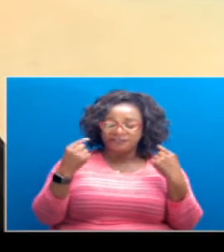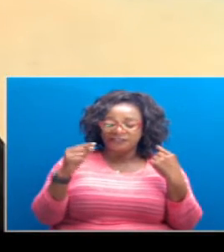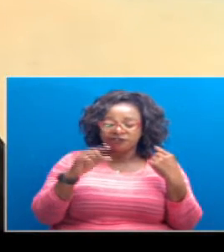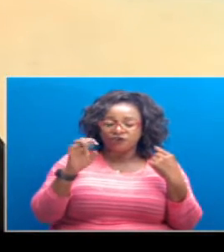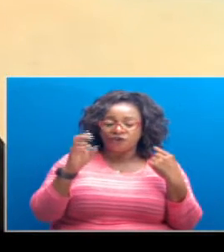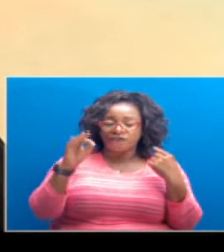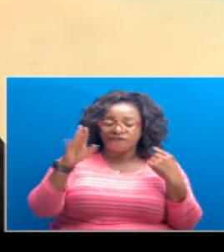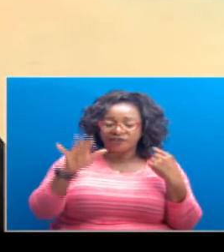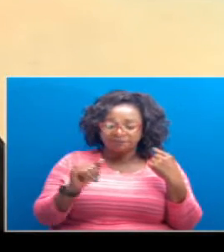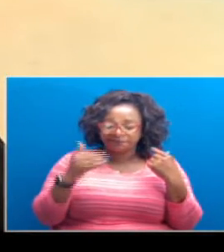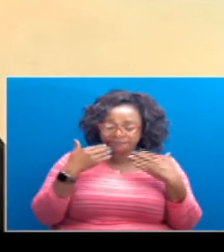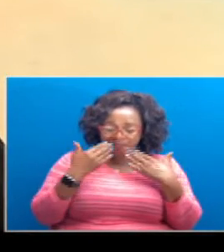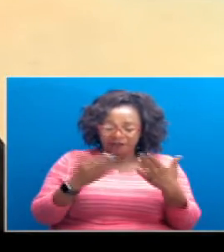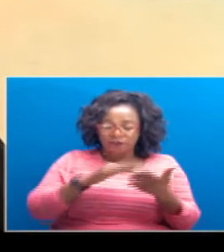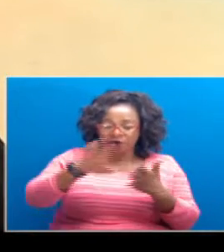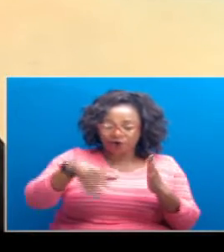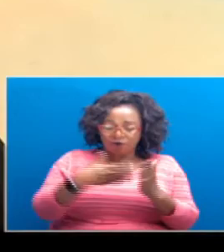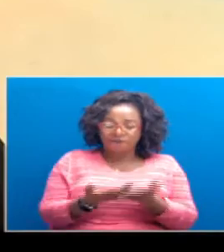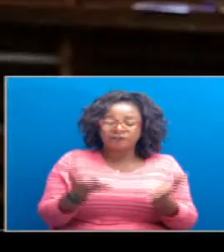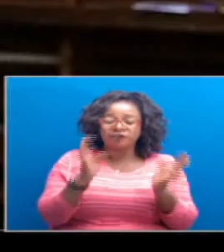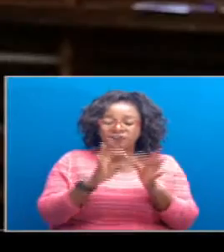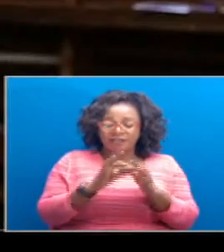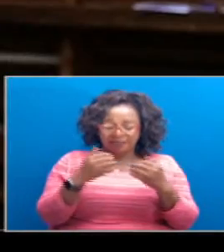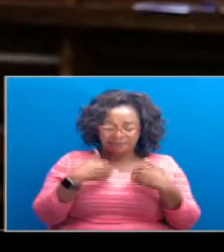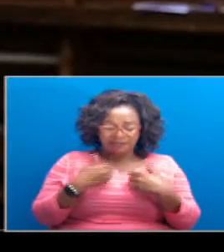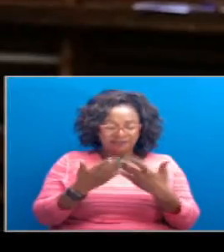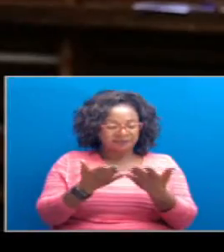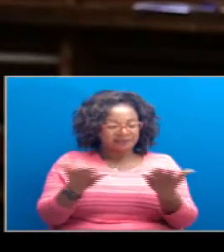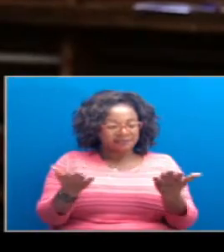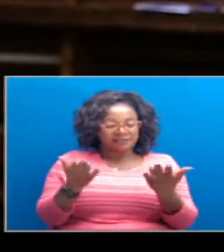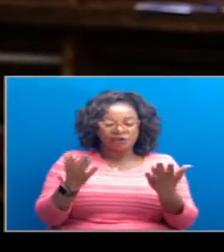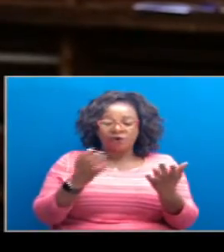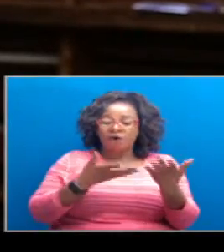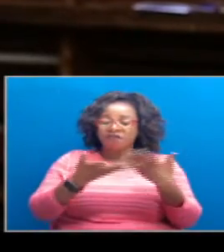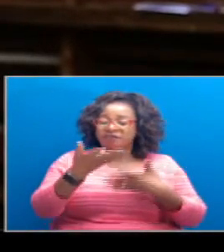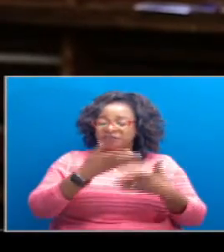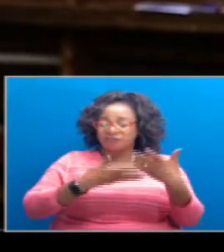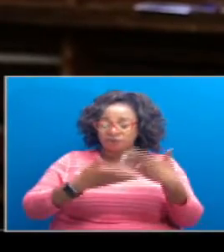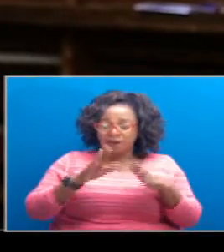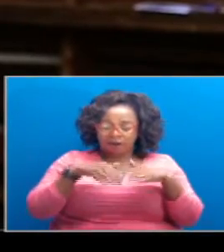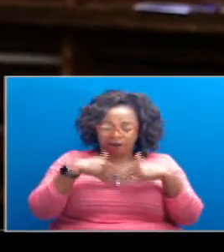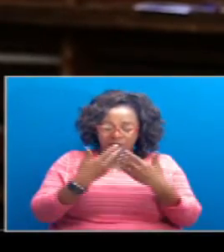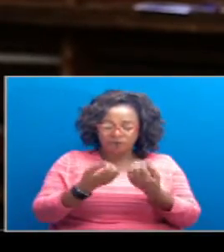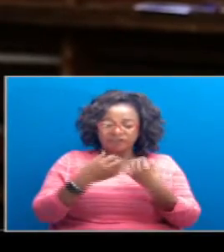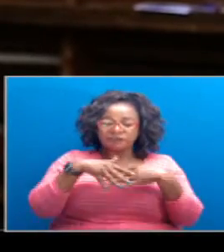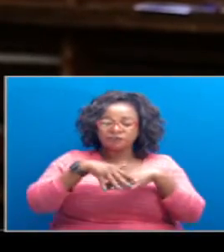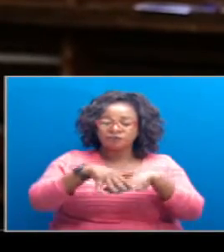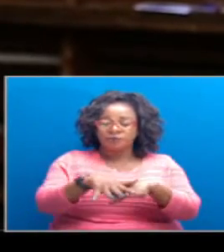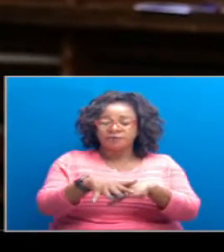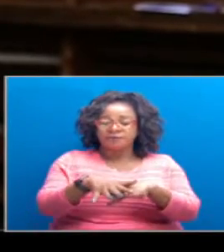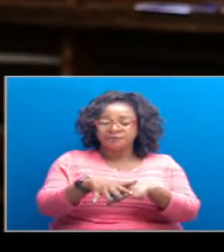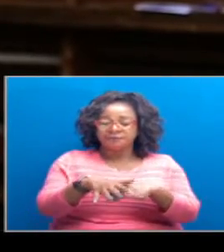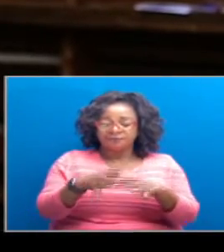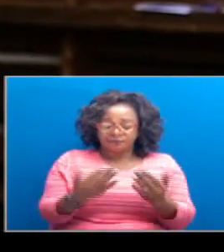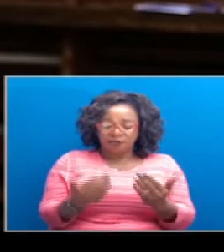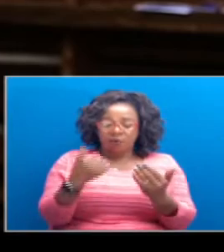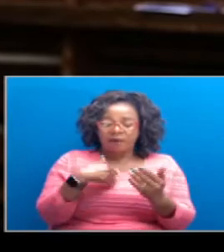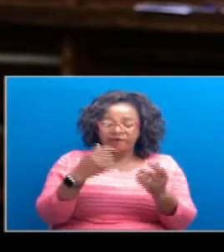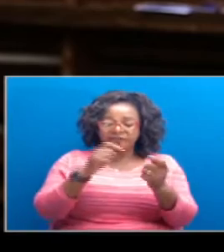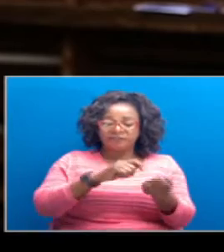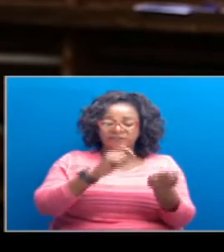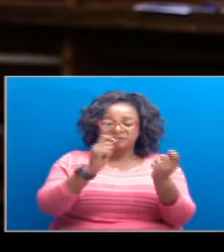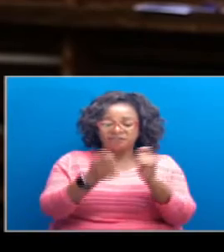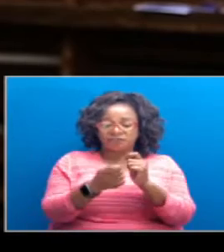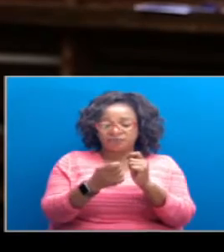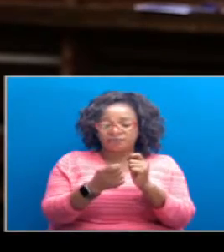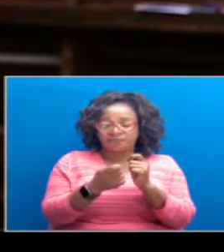Mungai. Thank you all for joining me in this conversation. Health and evolution has been a big issue. Now we have a transition. Perhaps